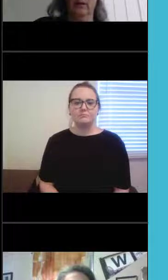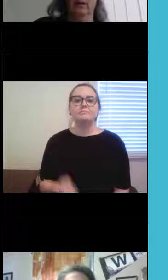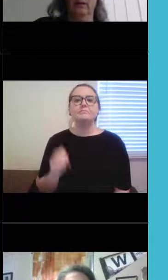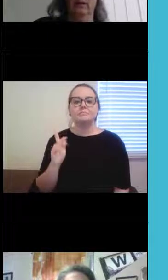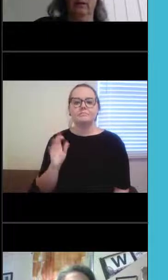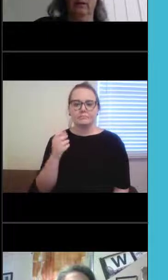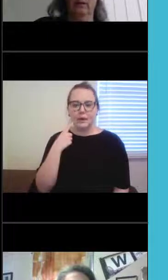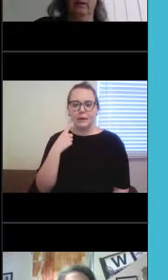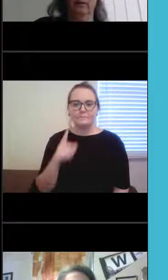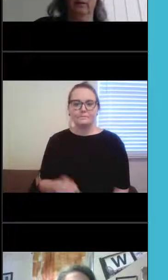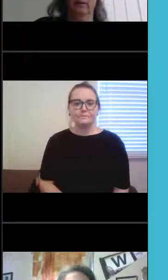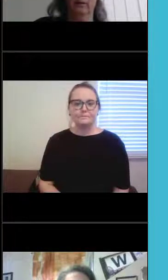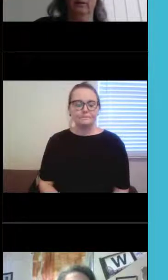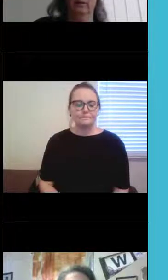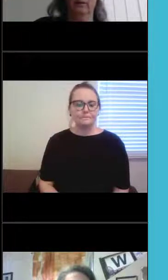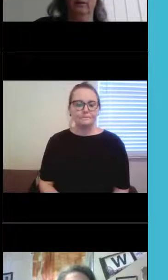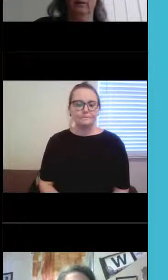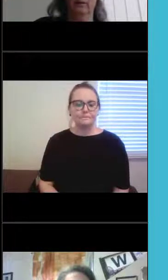Okay.